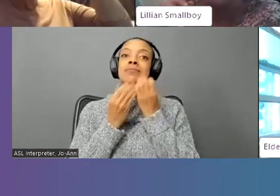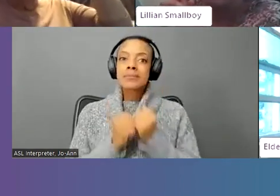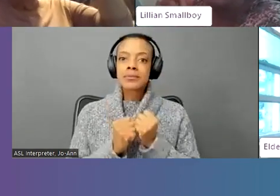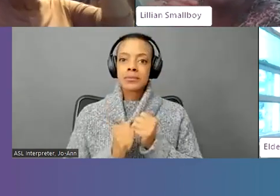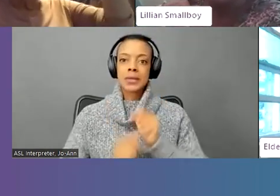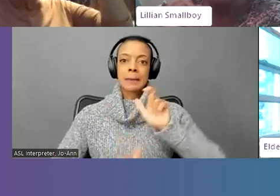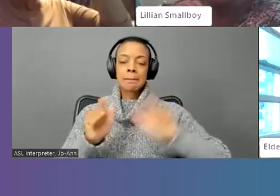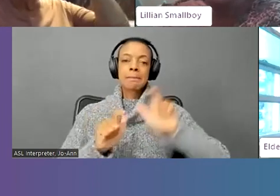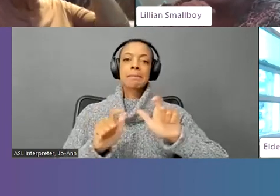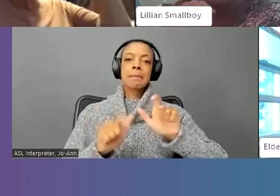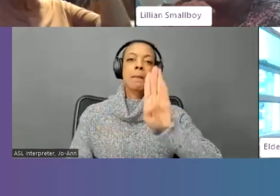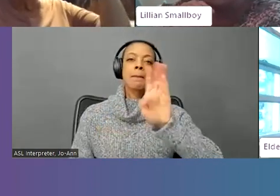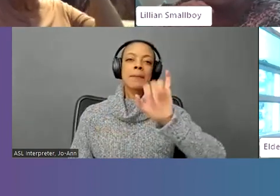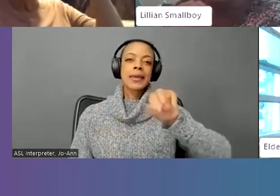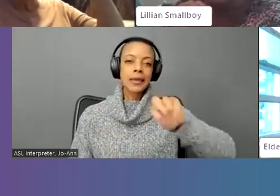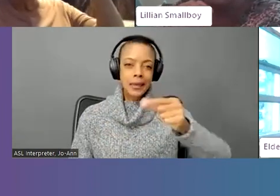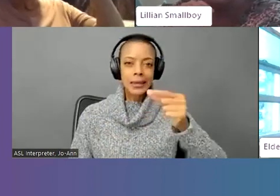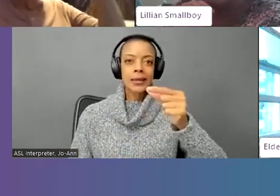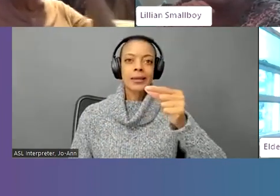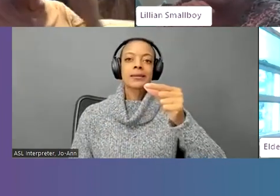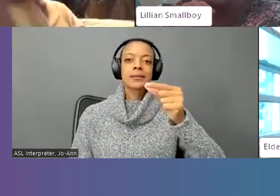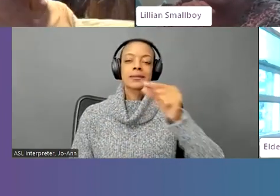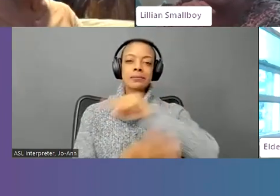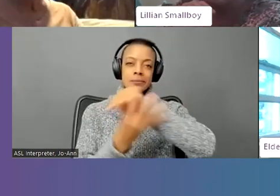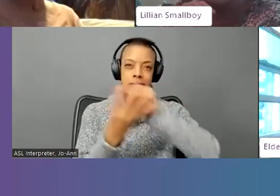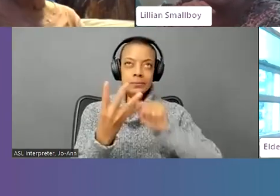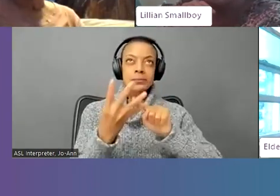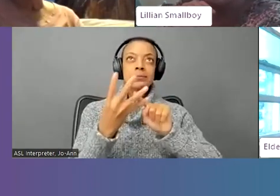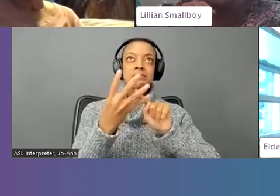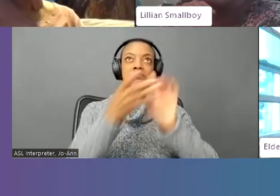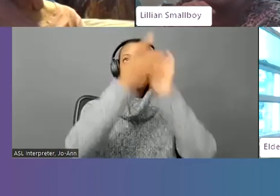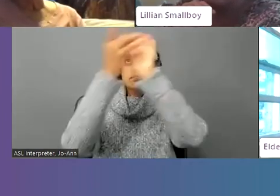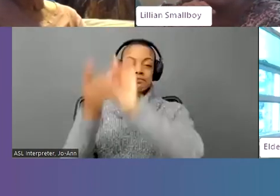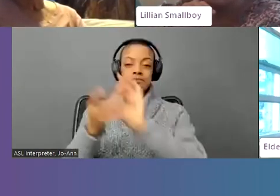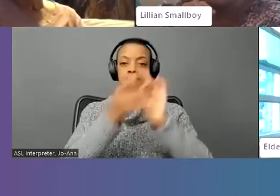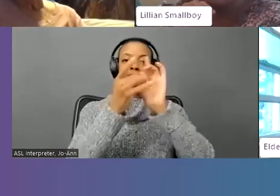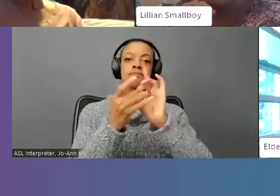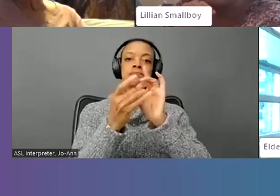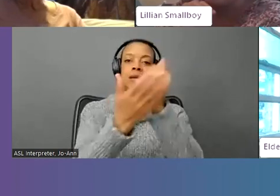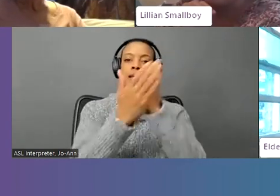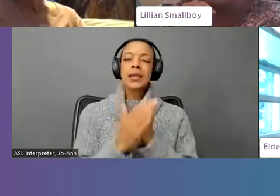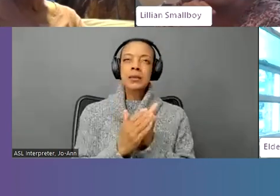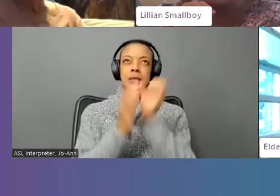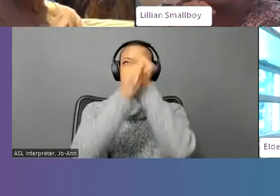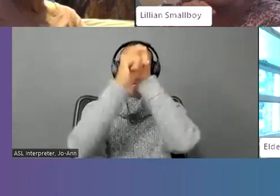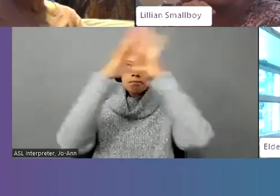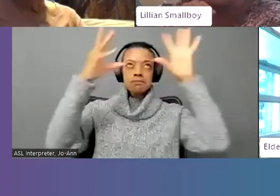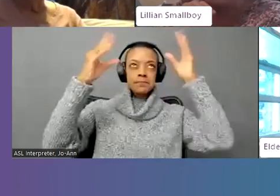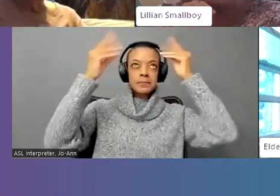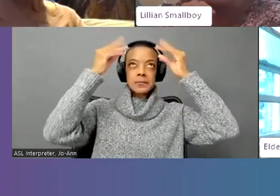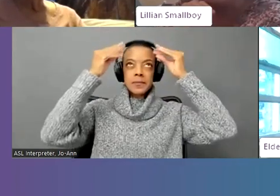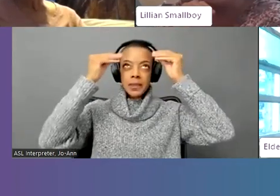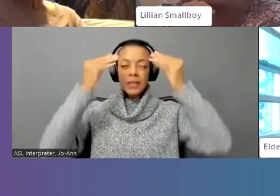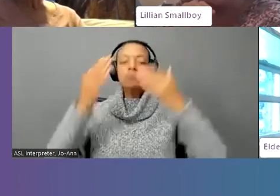and helping us to think more clearly and to make good choices for ourselves. And so we say, let it be that way in